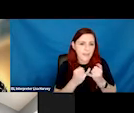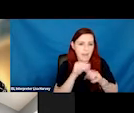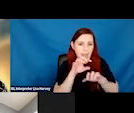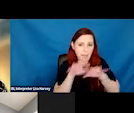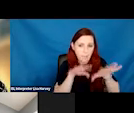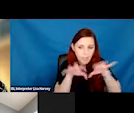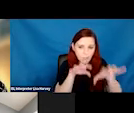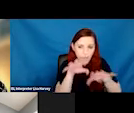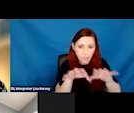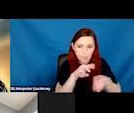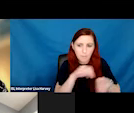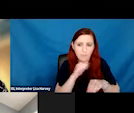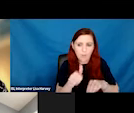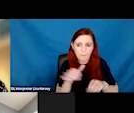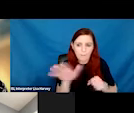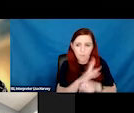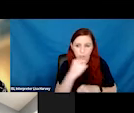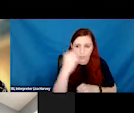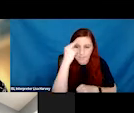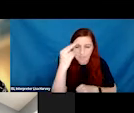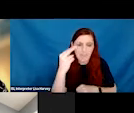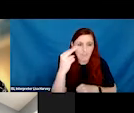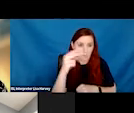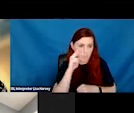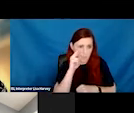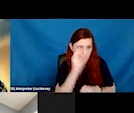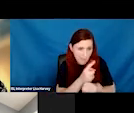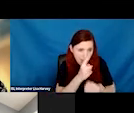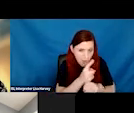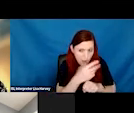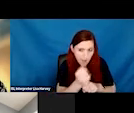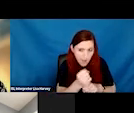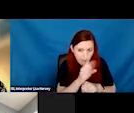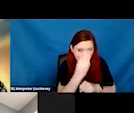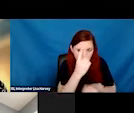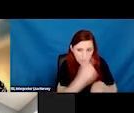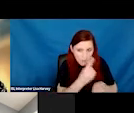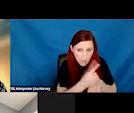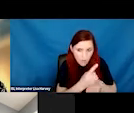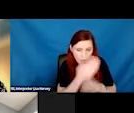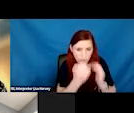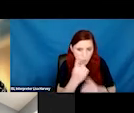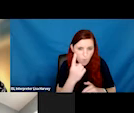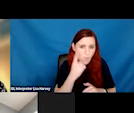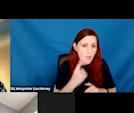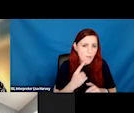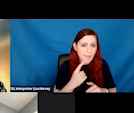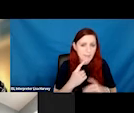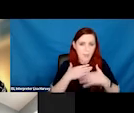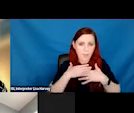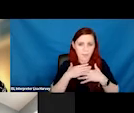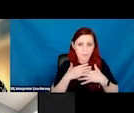not fully understanding it. You can see an image on the bottom of somebody wearing clothes the same color as the